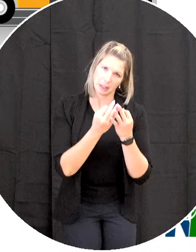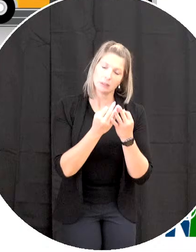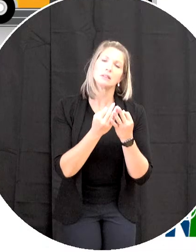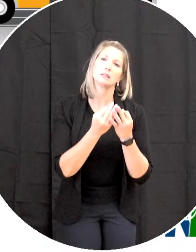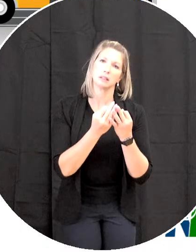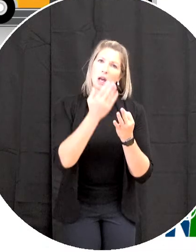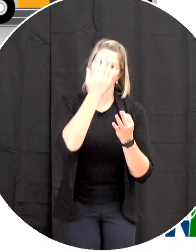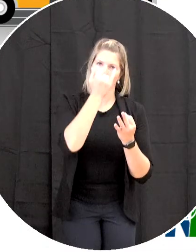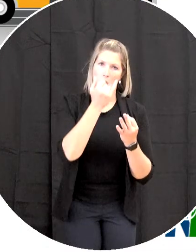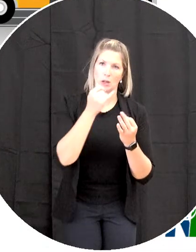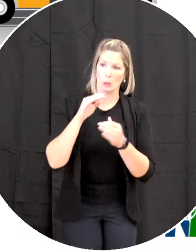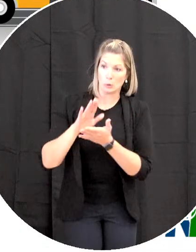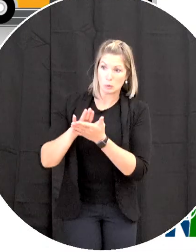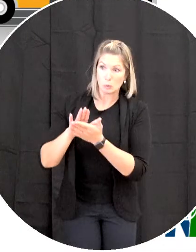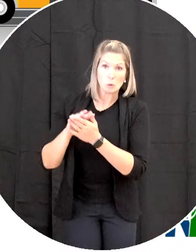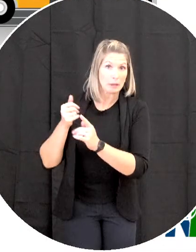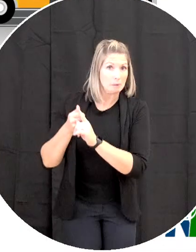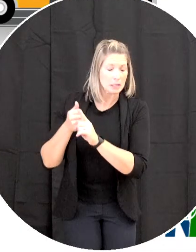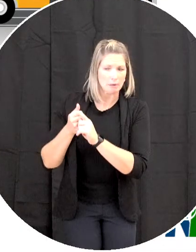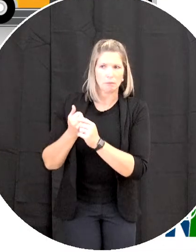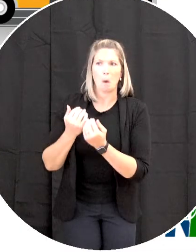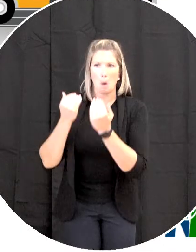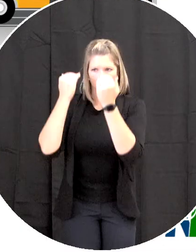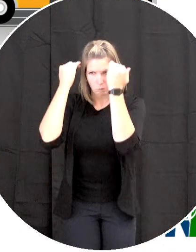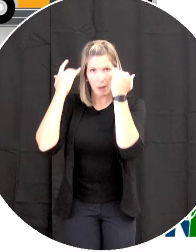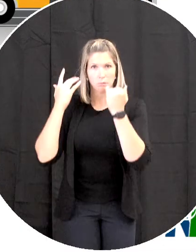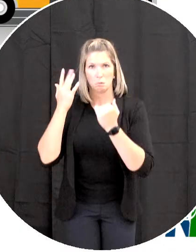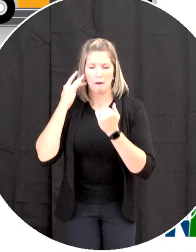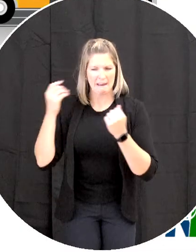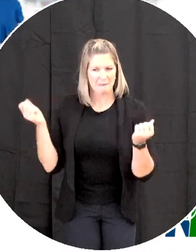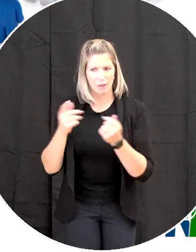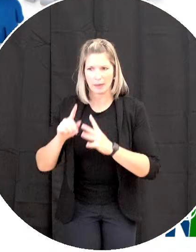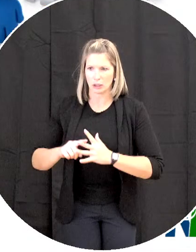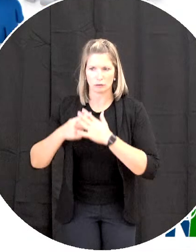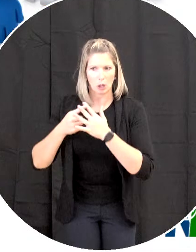and they will get to it as soon as they are able.